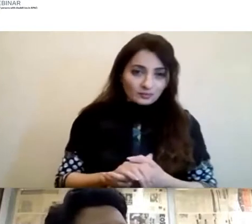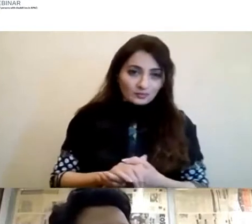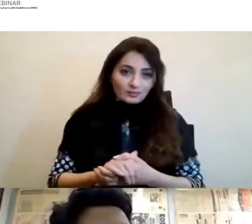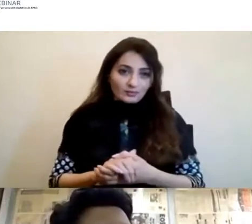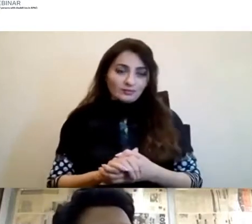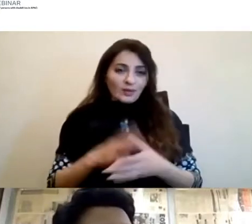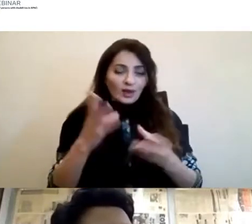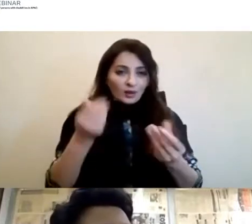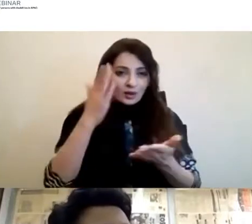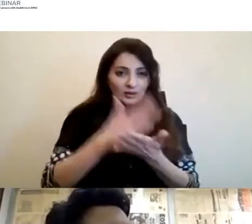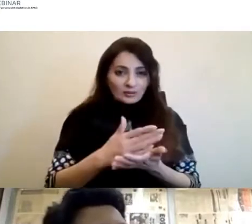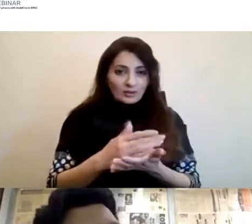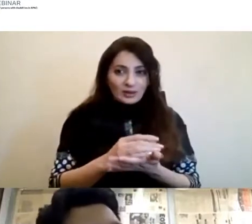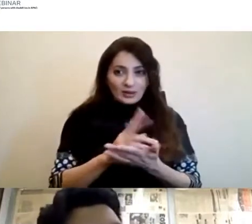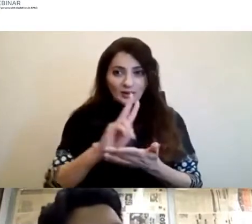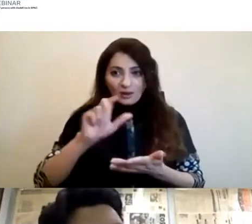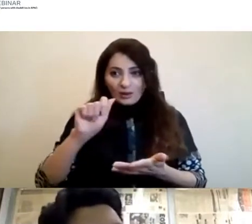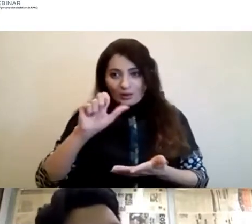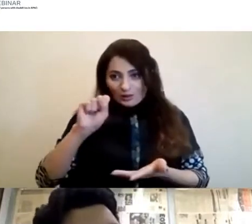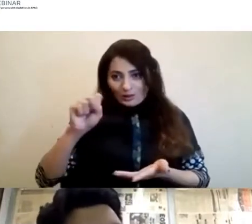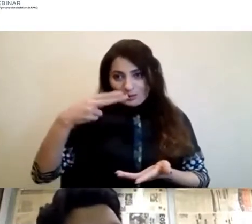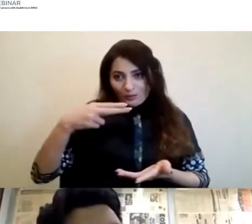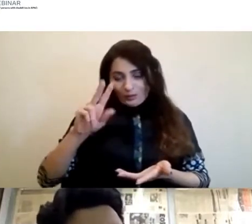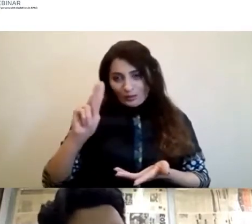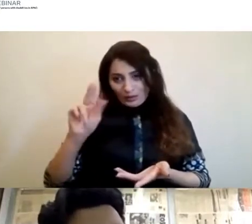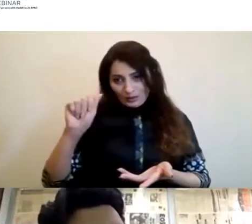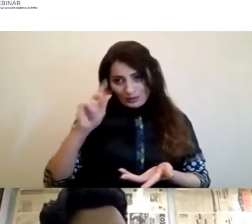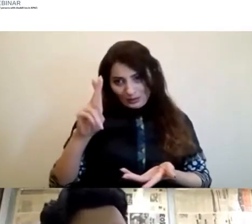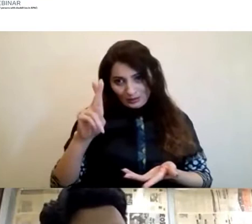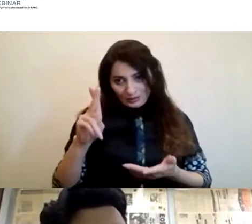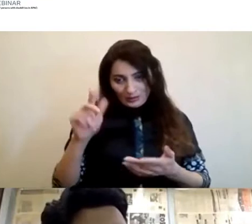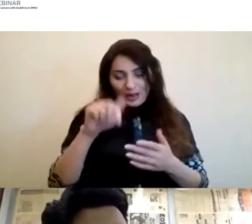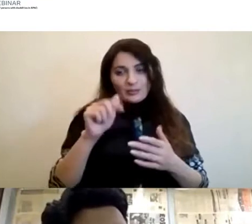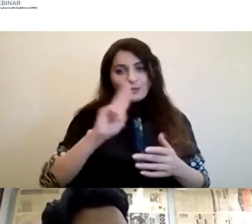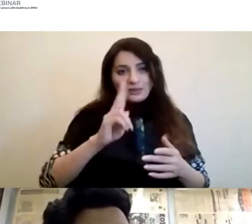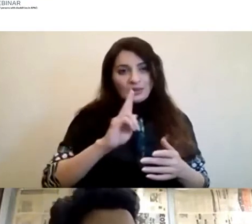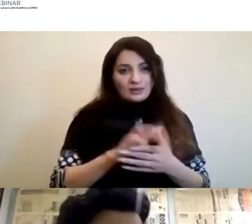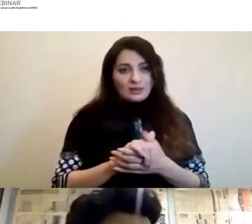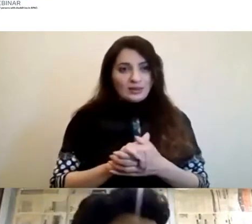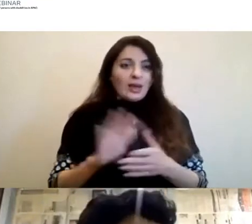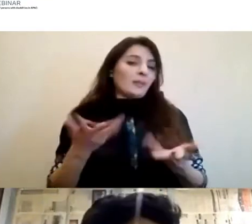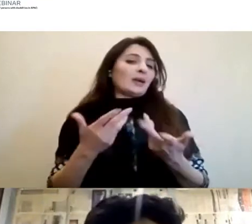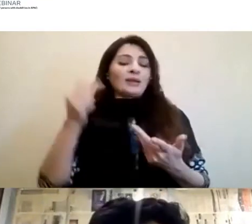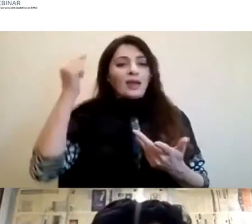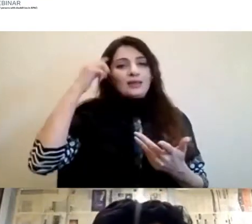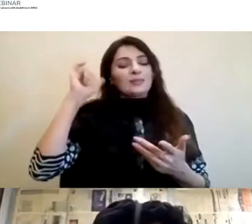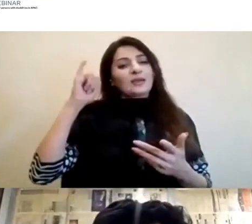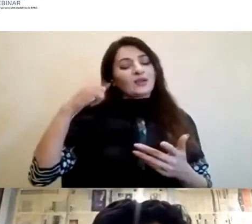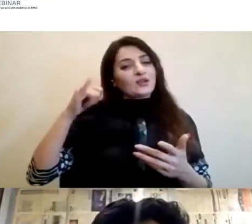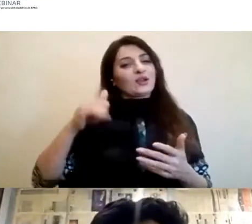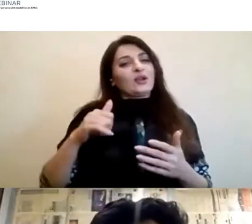least, Lashkar, what is your expectation or hope for where we are 1 year from now?